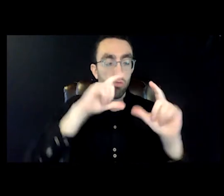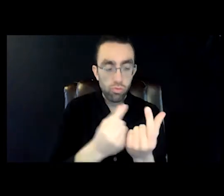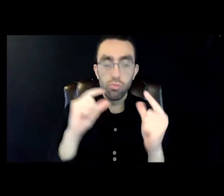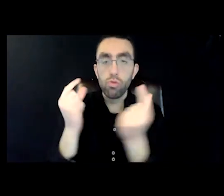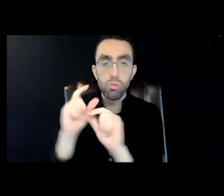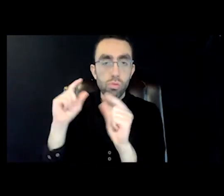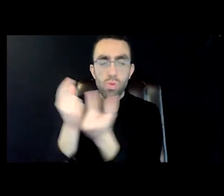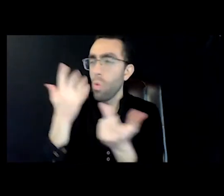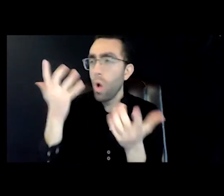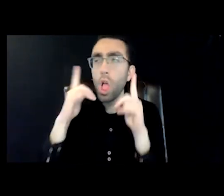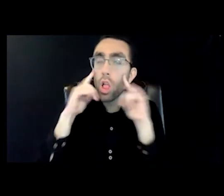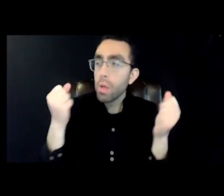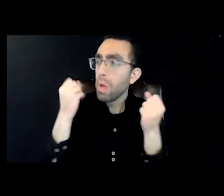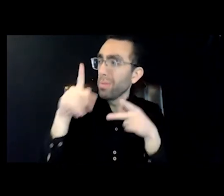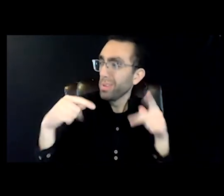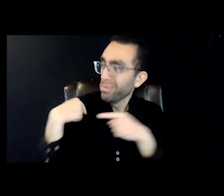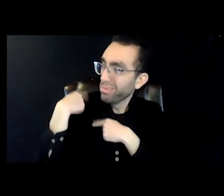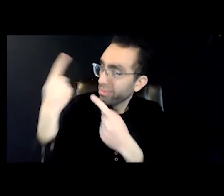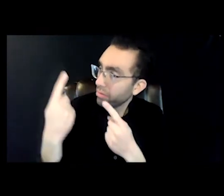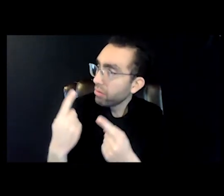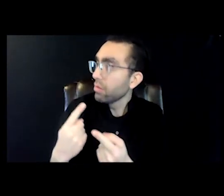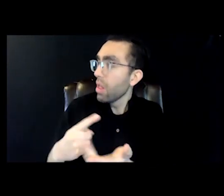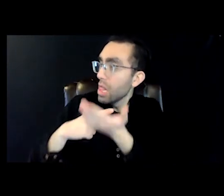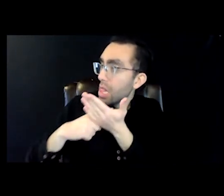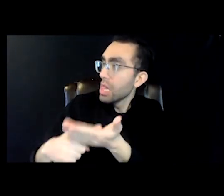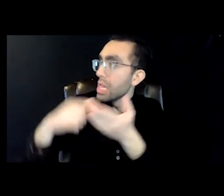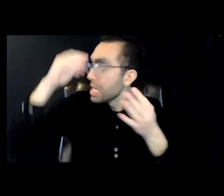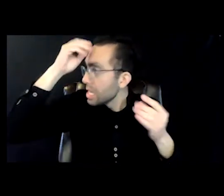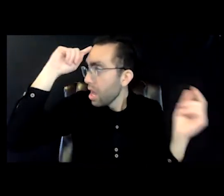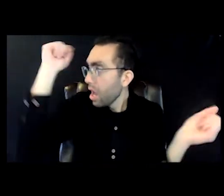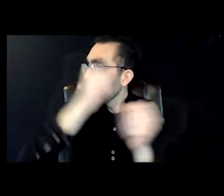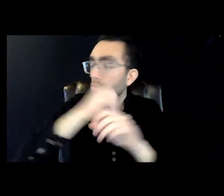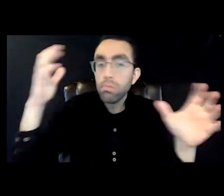And so I think that in some ways,